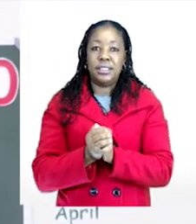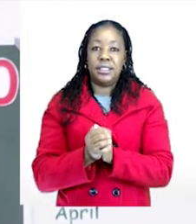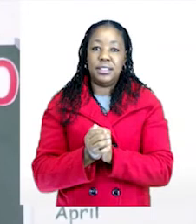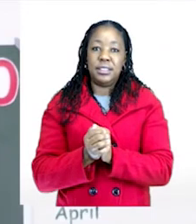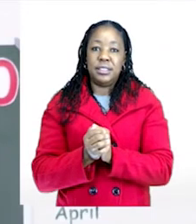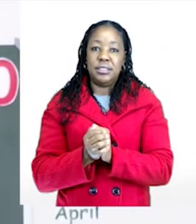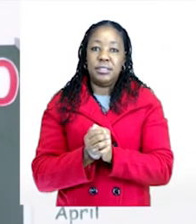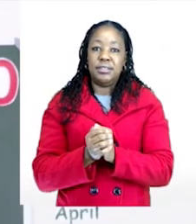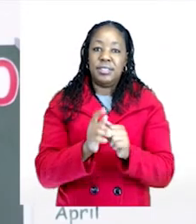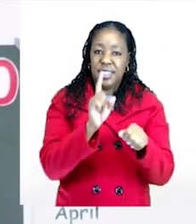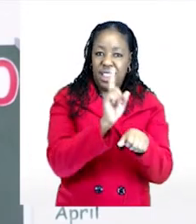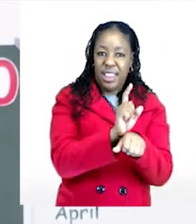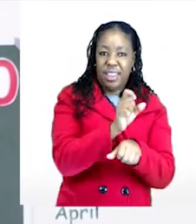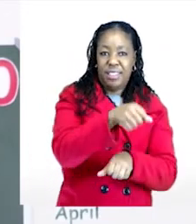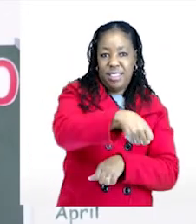the first bucket.